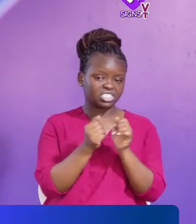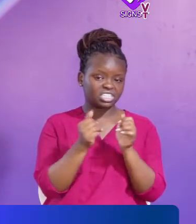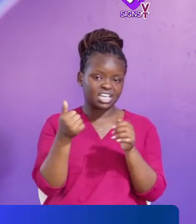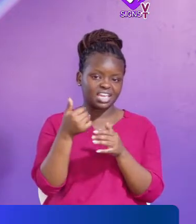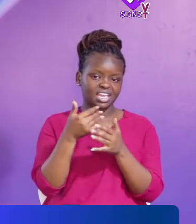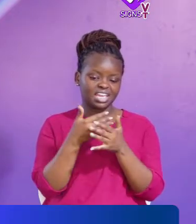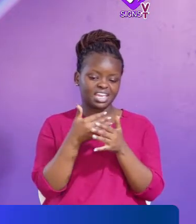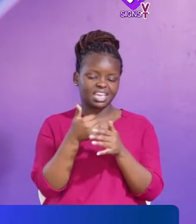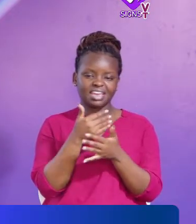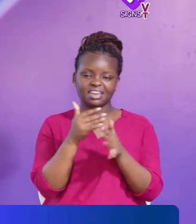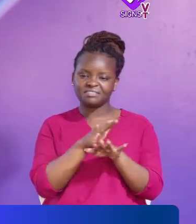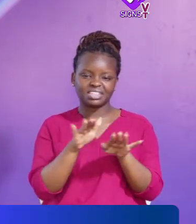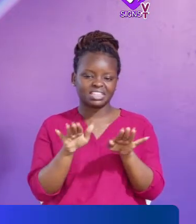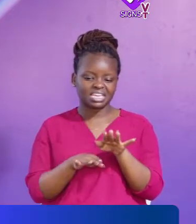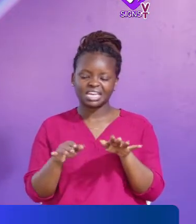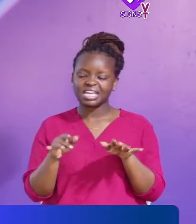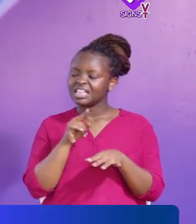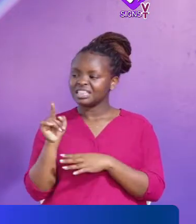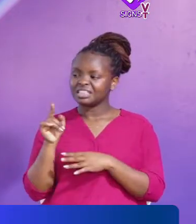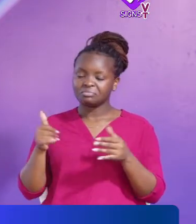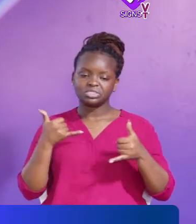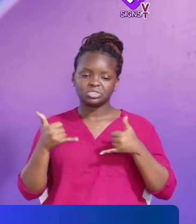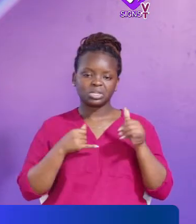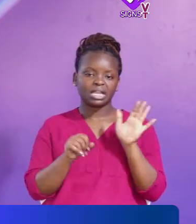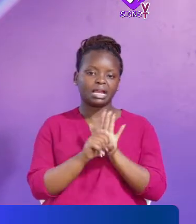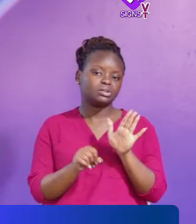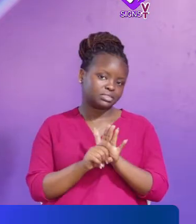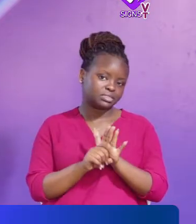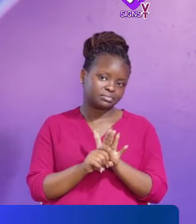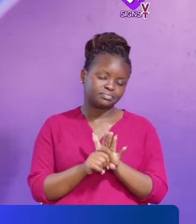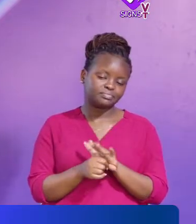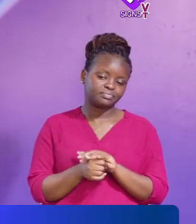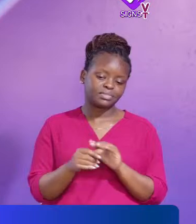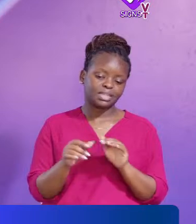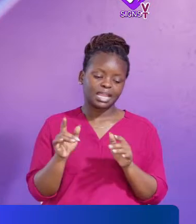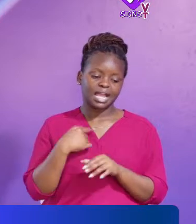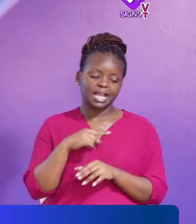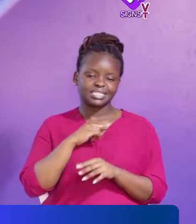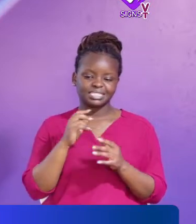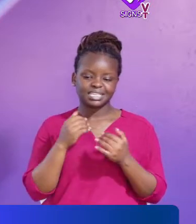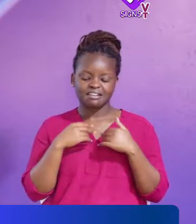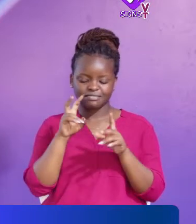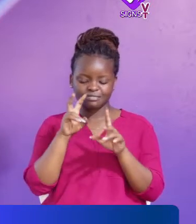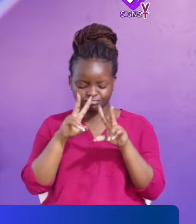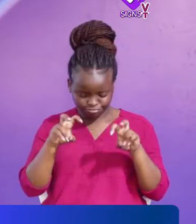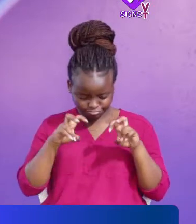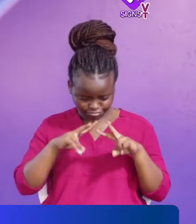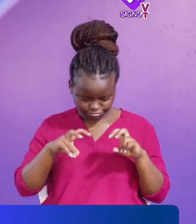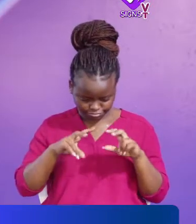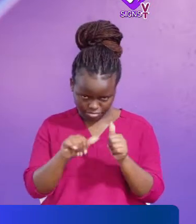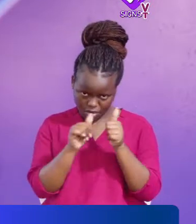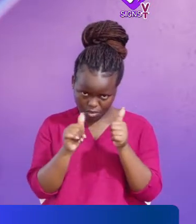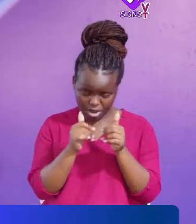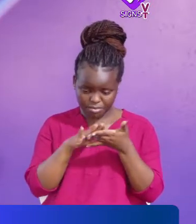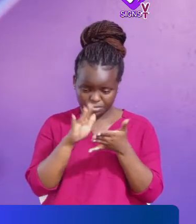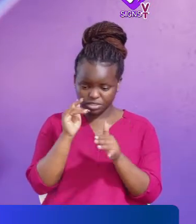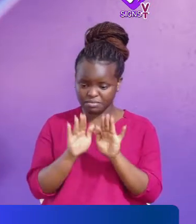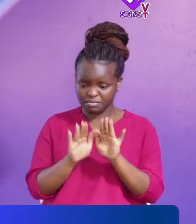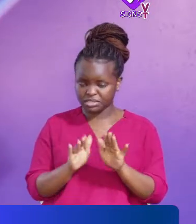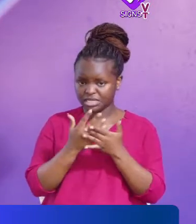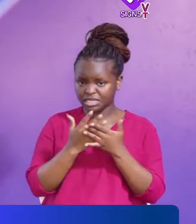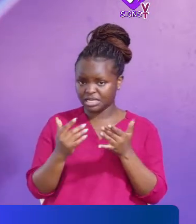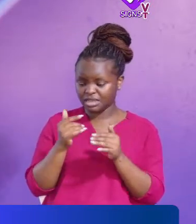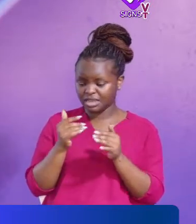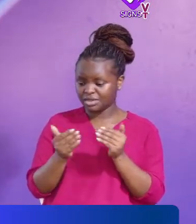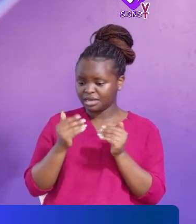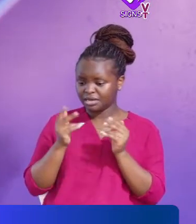too much. Yeah. I can tell Kenyans that we just need to look at it pretty well. That the most important thing is that we need